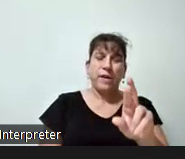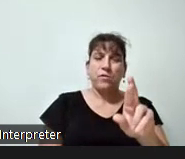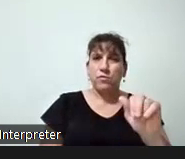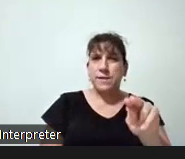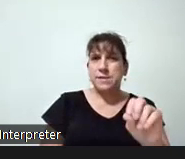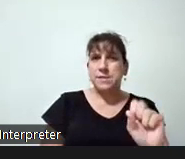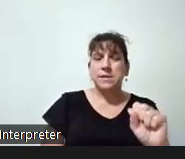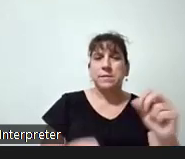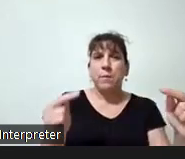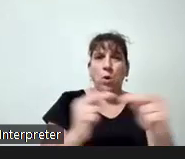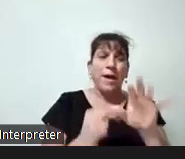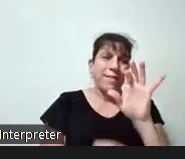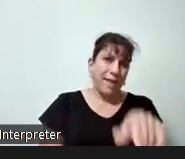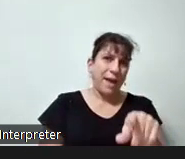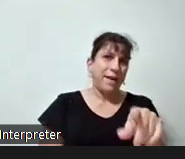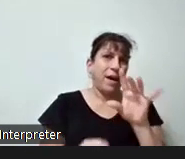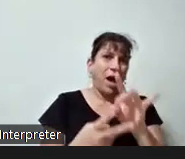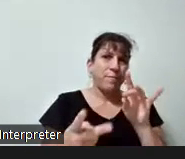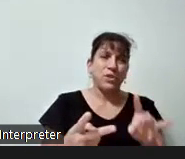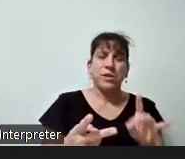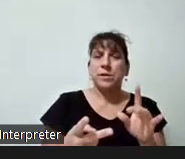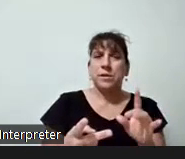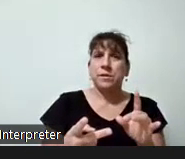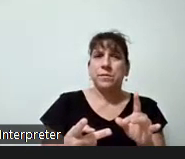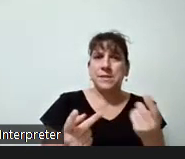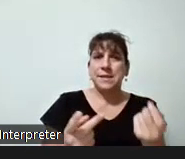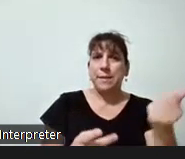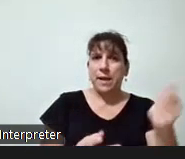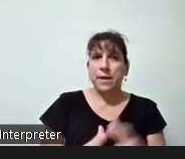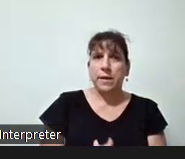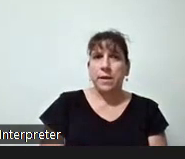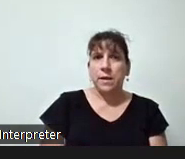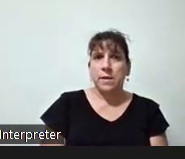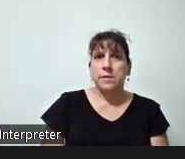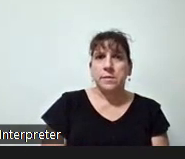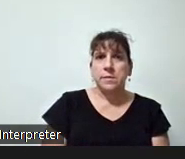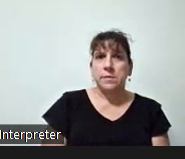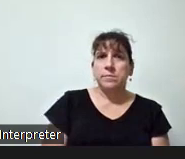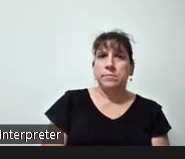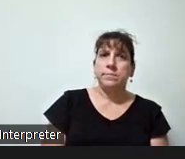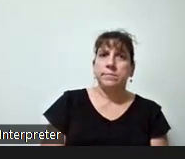that option quickly was eliminated. Okay.